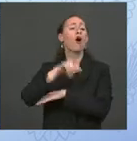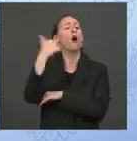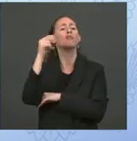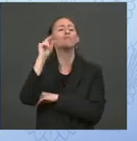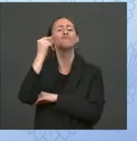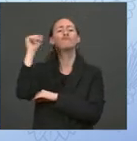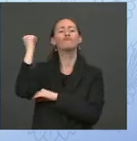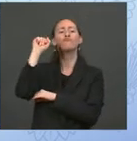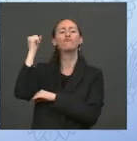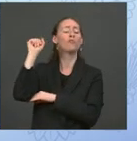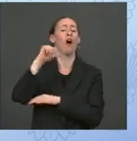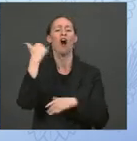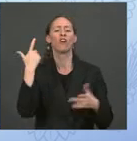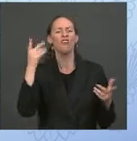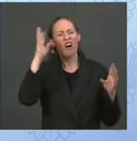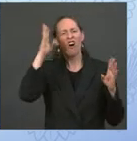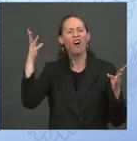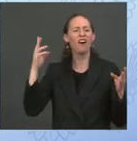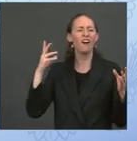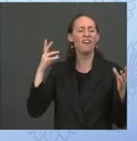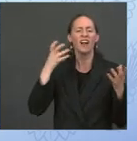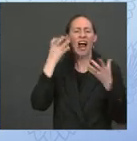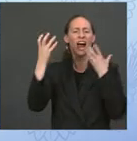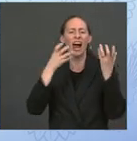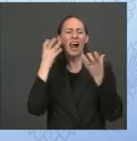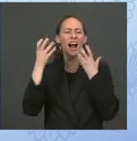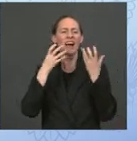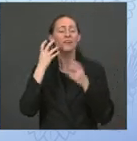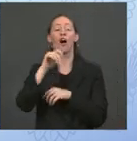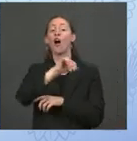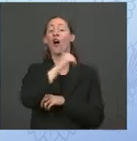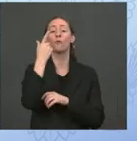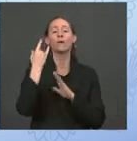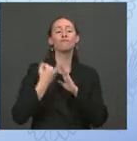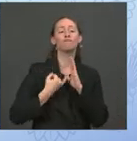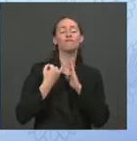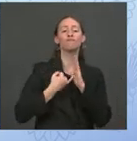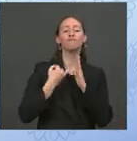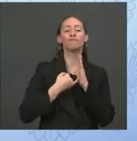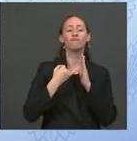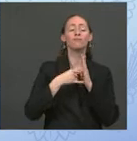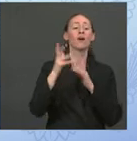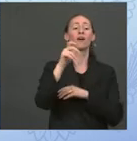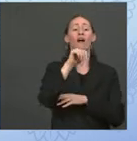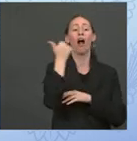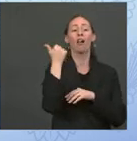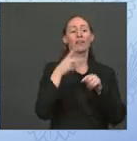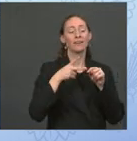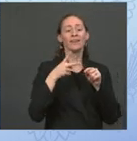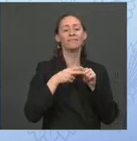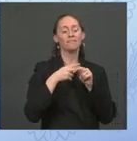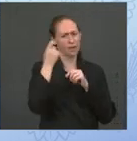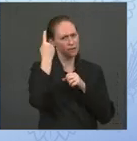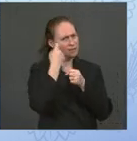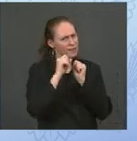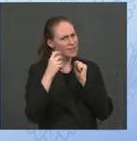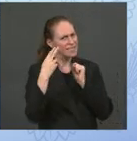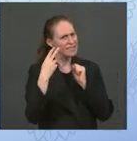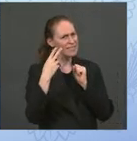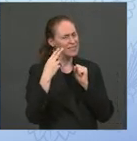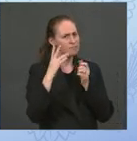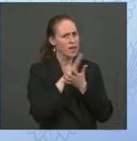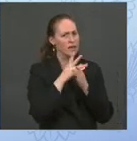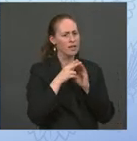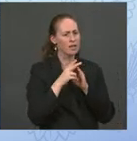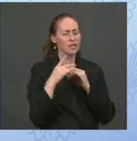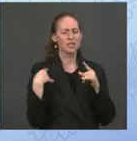and one was cutting up a friend's piece of artwork into tiny pieces with safety scissors. And in that moment of